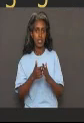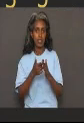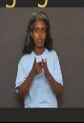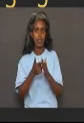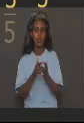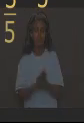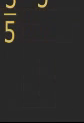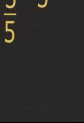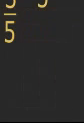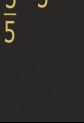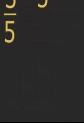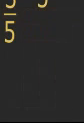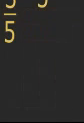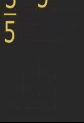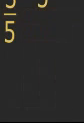Begin.